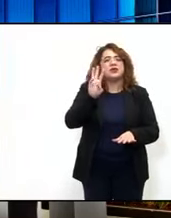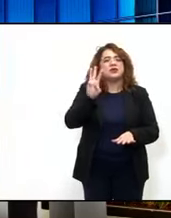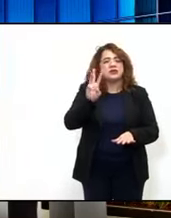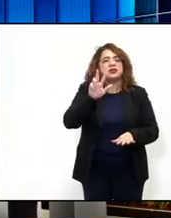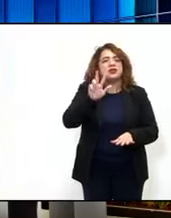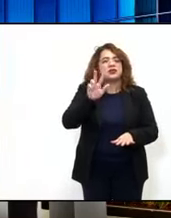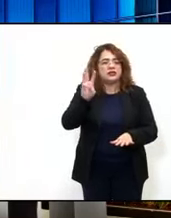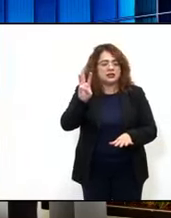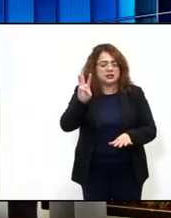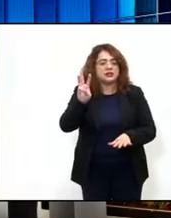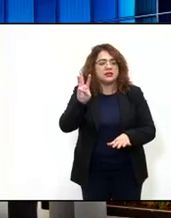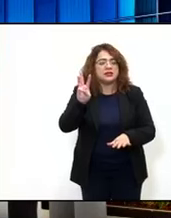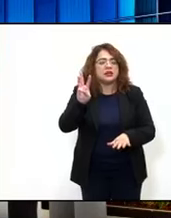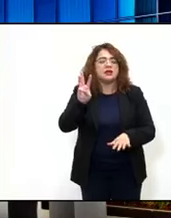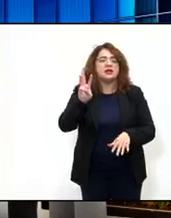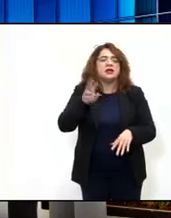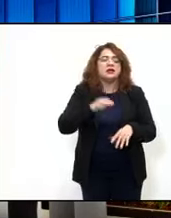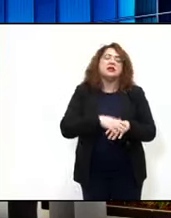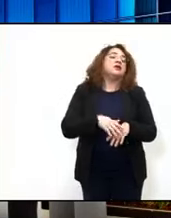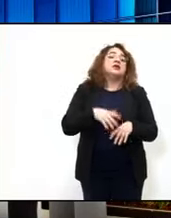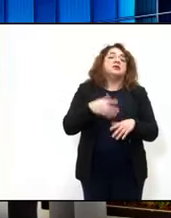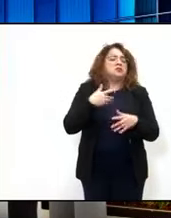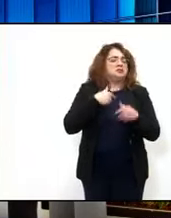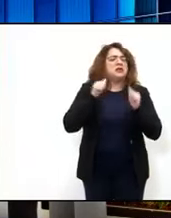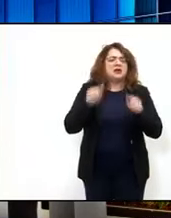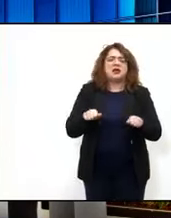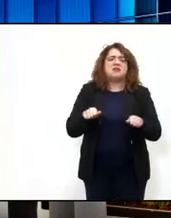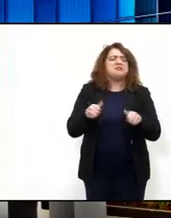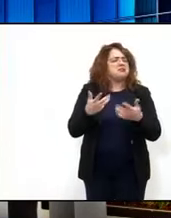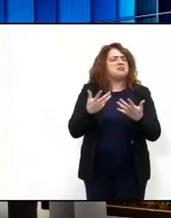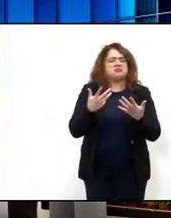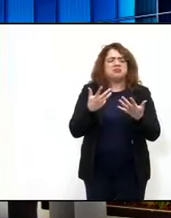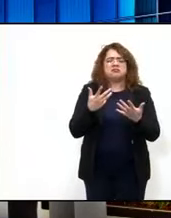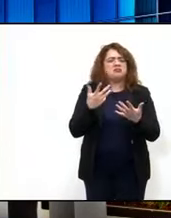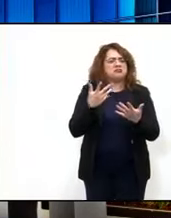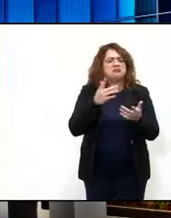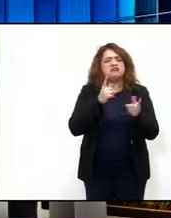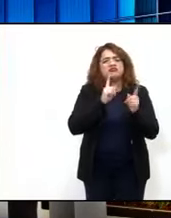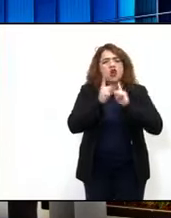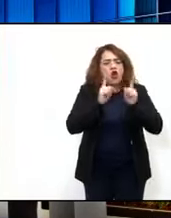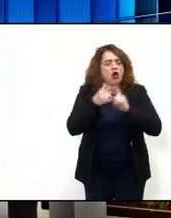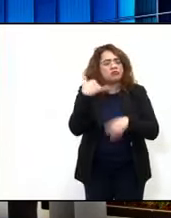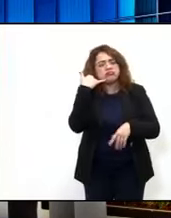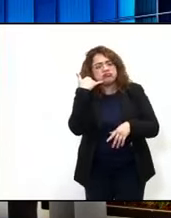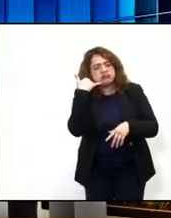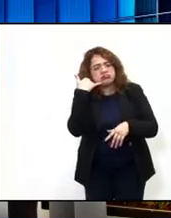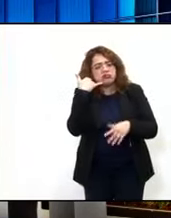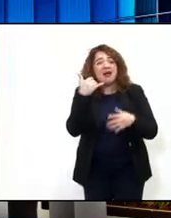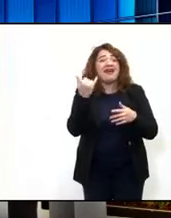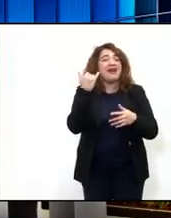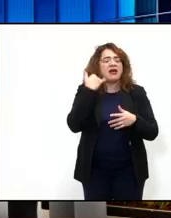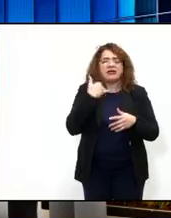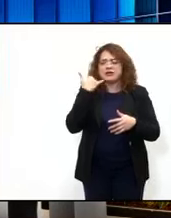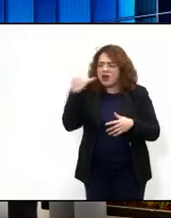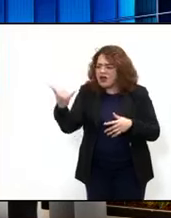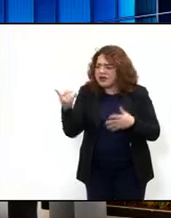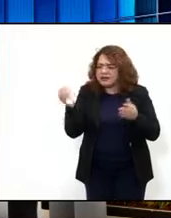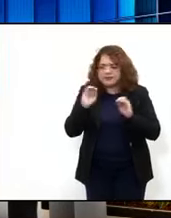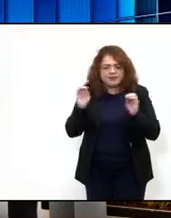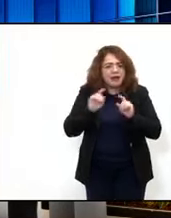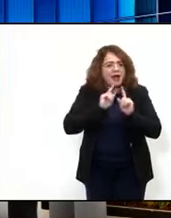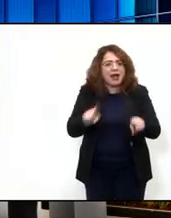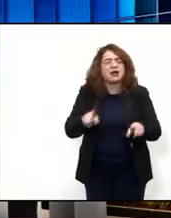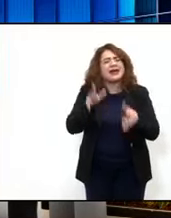562-570-4636. And then we will, if you have to leave a message, call you back, and we'll work to complete the form for you and make sure that you have